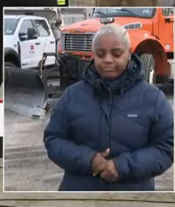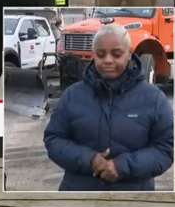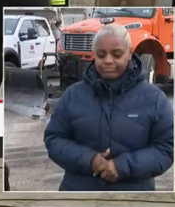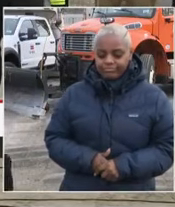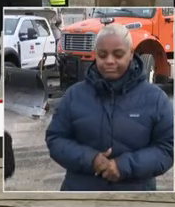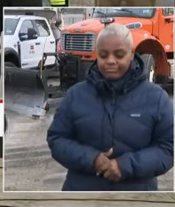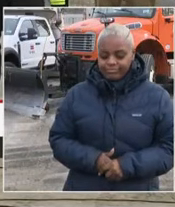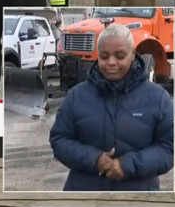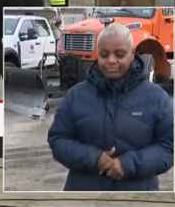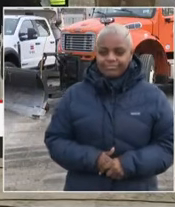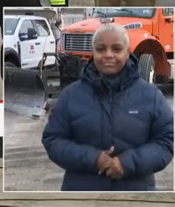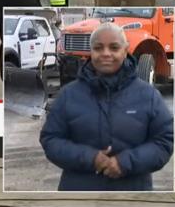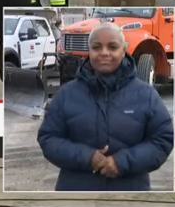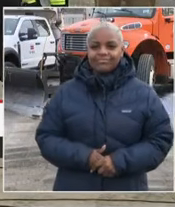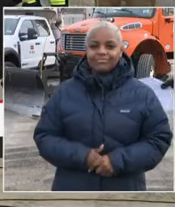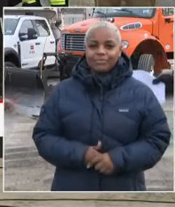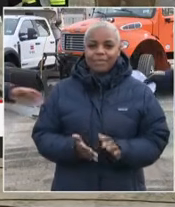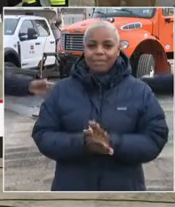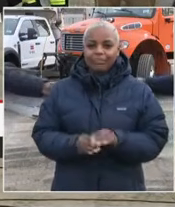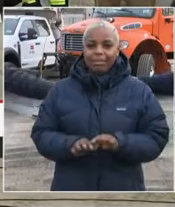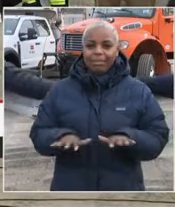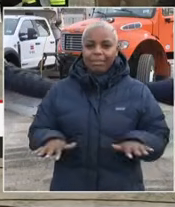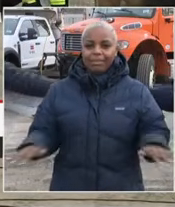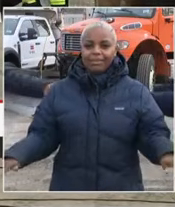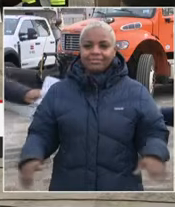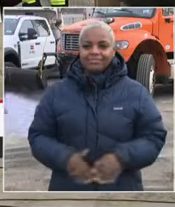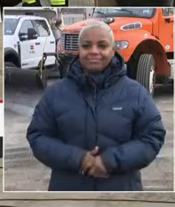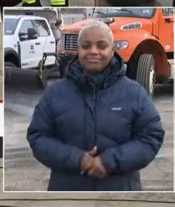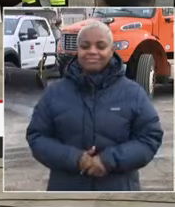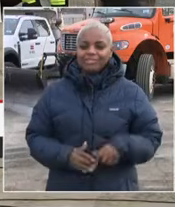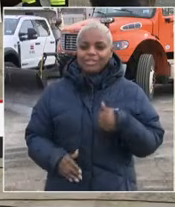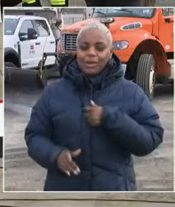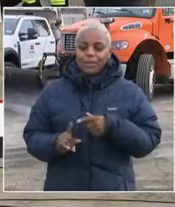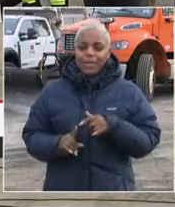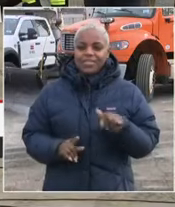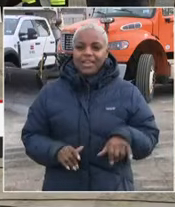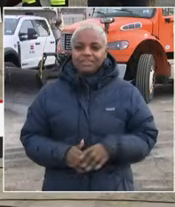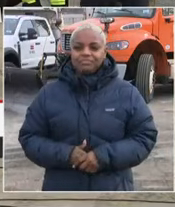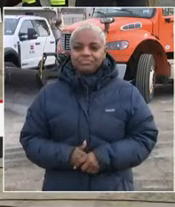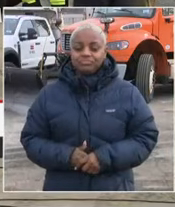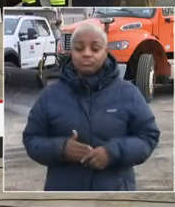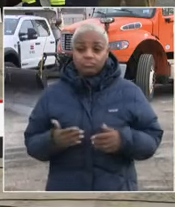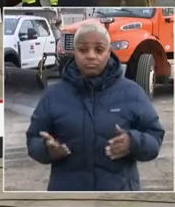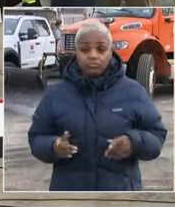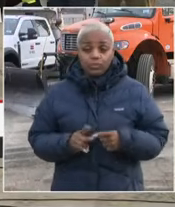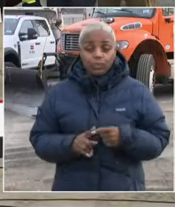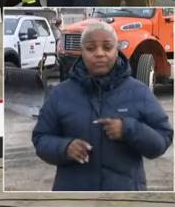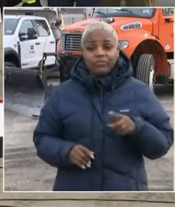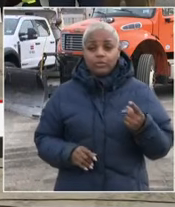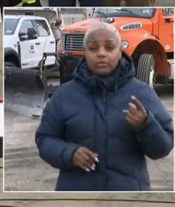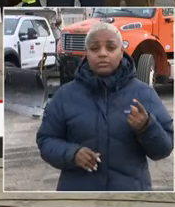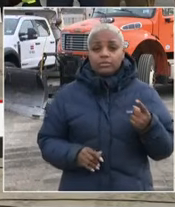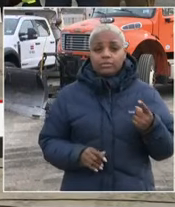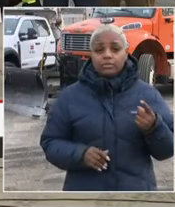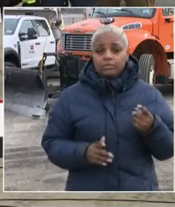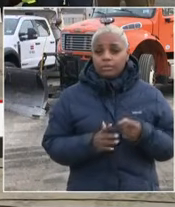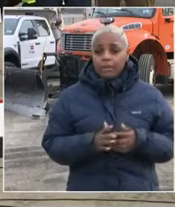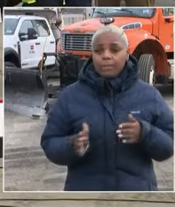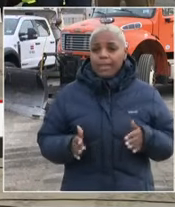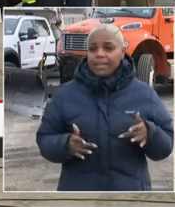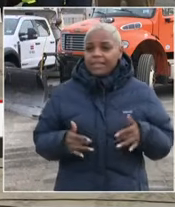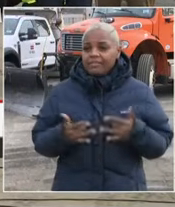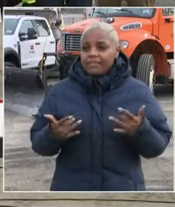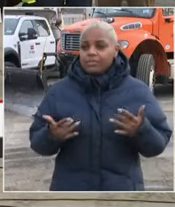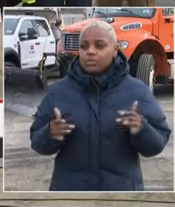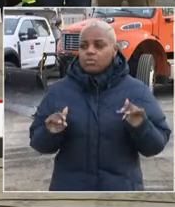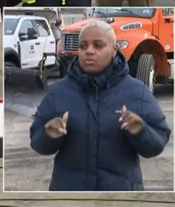Sorry about that. Since we started planning for this event to ensure that our residents experiencing homelessness know what is going on, to